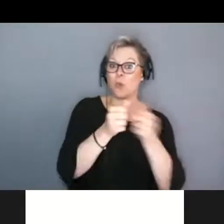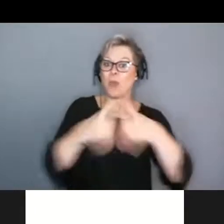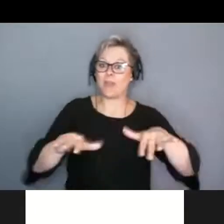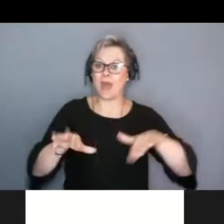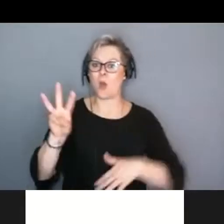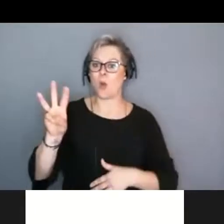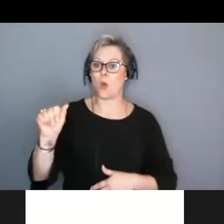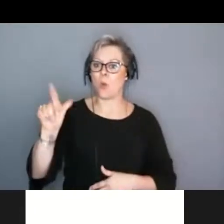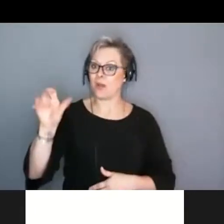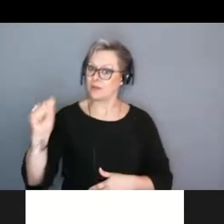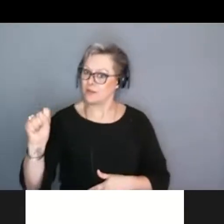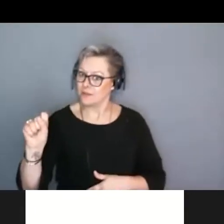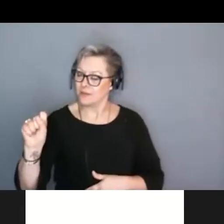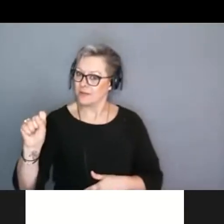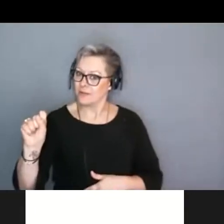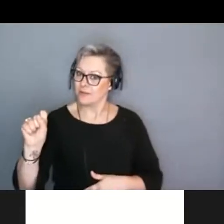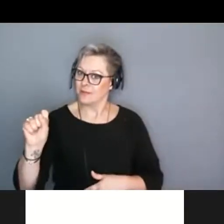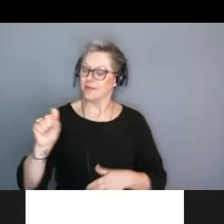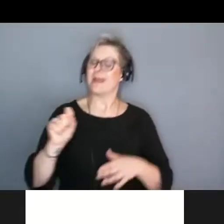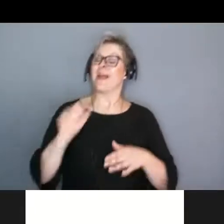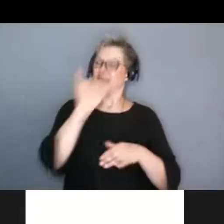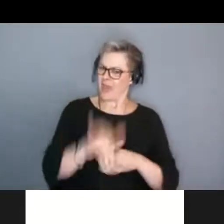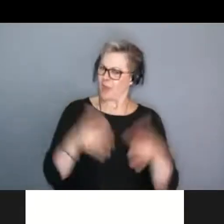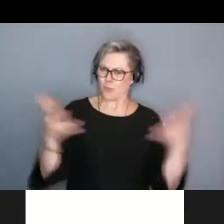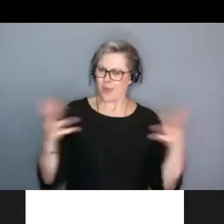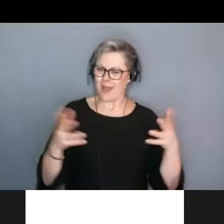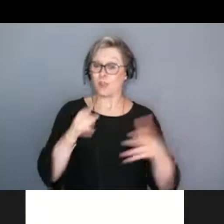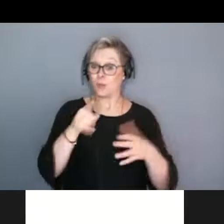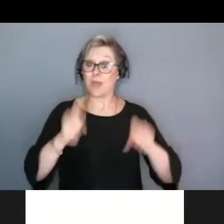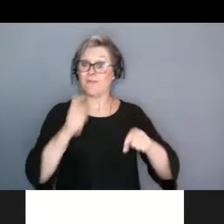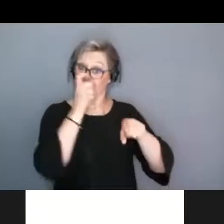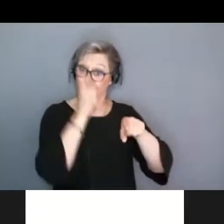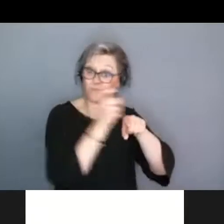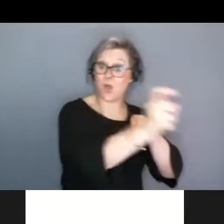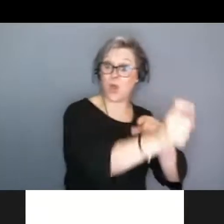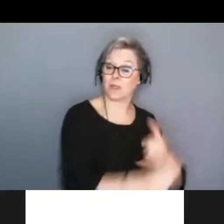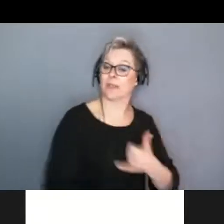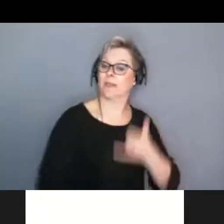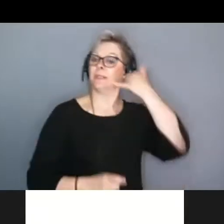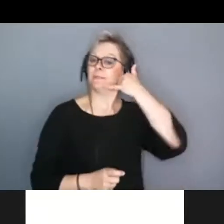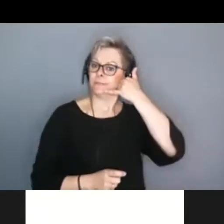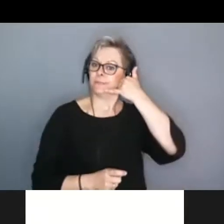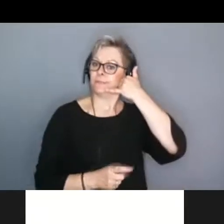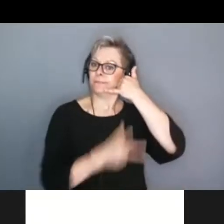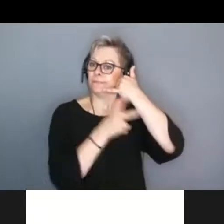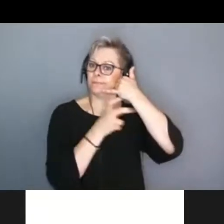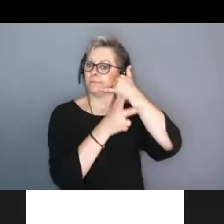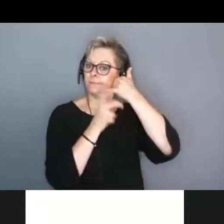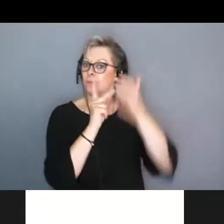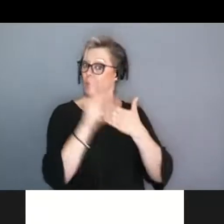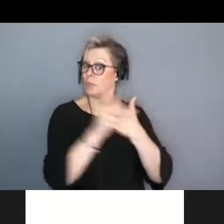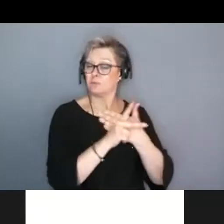So with Senior Centers Without Walls, anybody can dial in and listen to a program, whether it's an